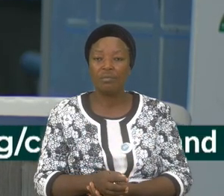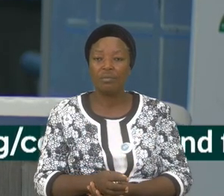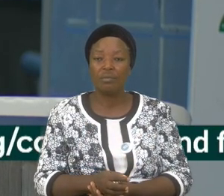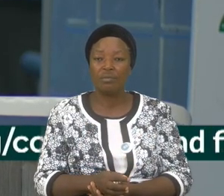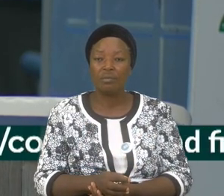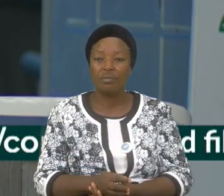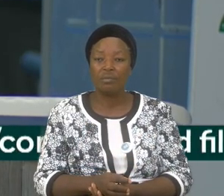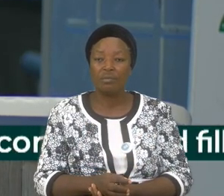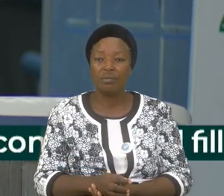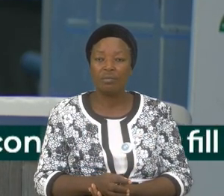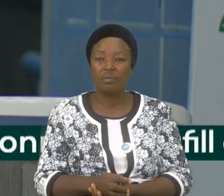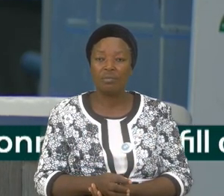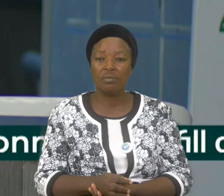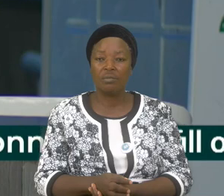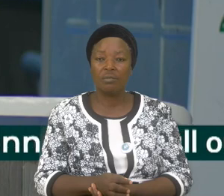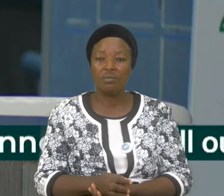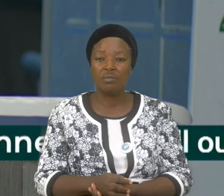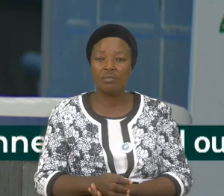Get ready.